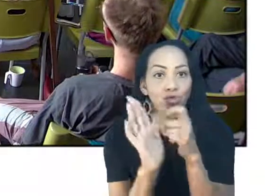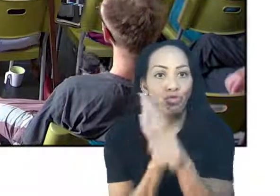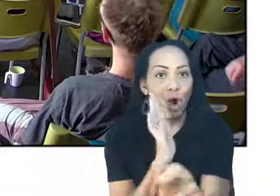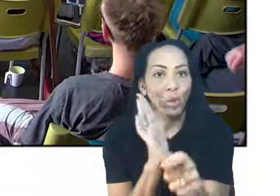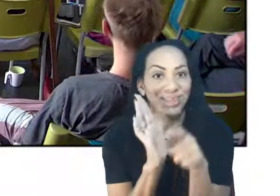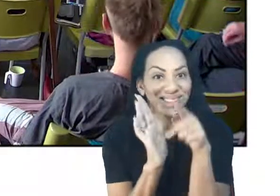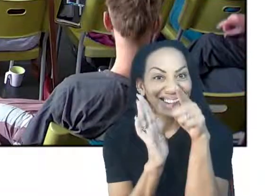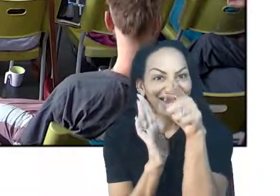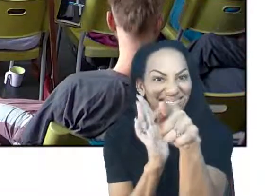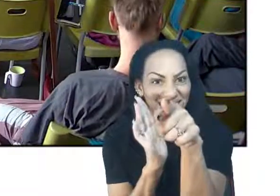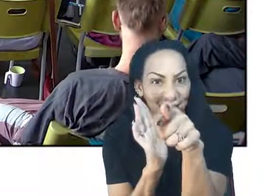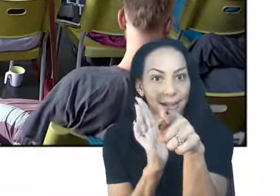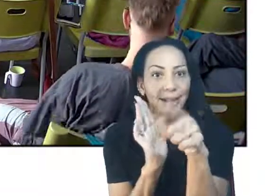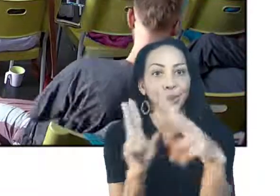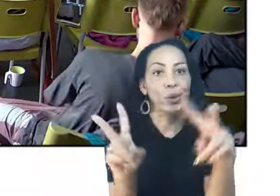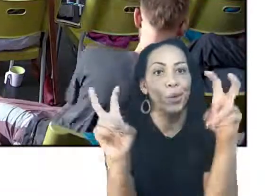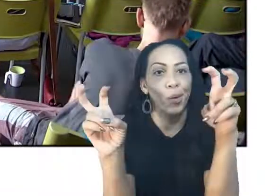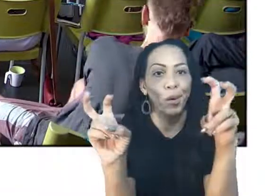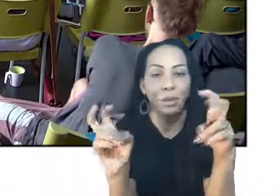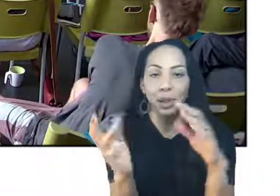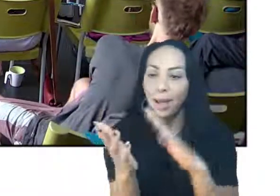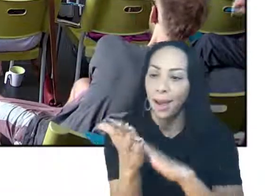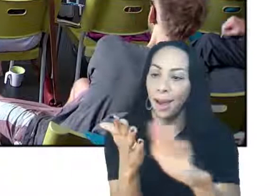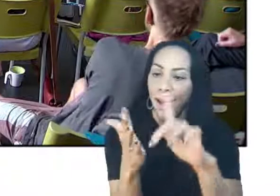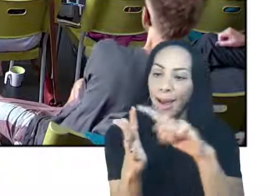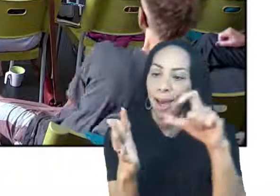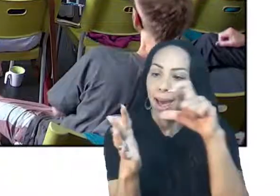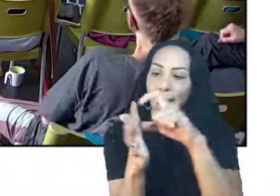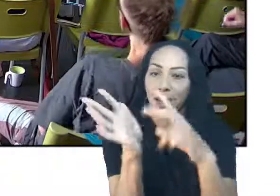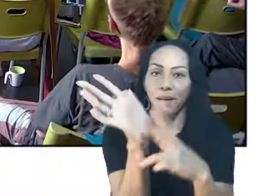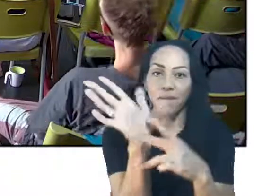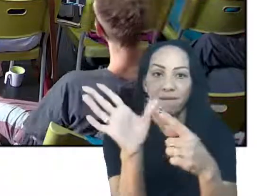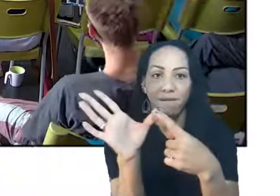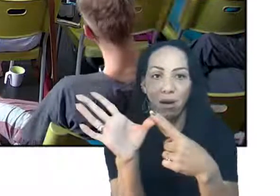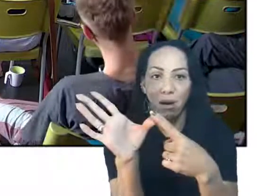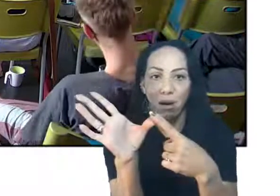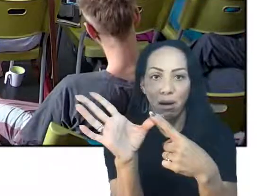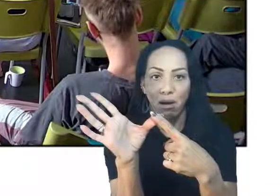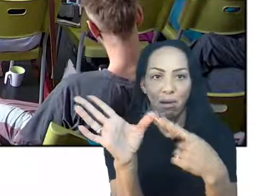Hedver. I hope I'm pronouncing their name right.